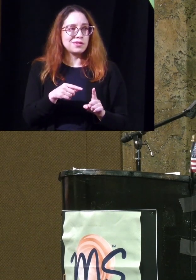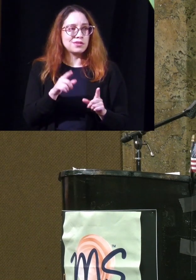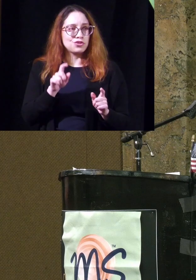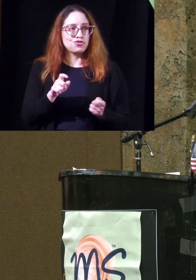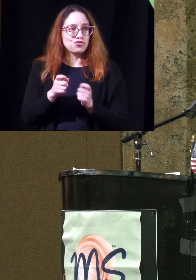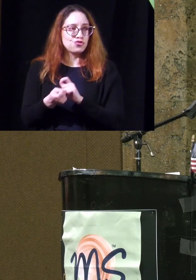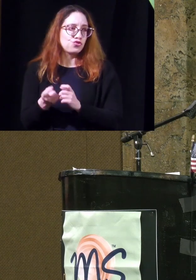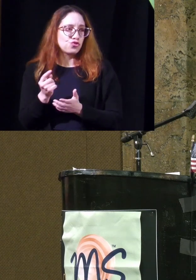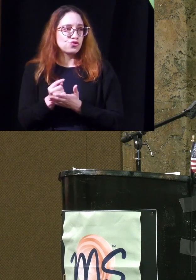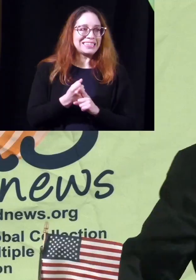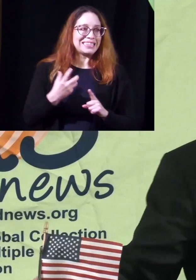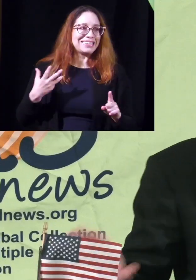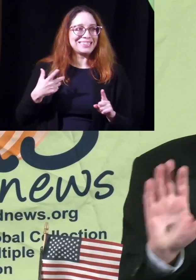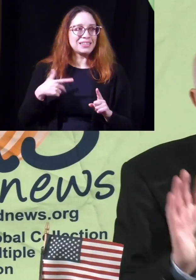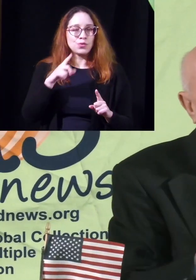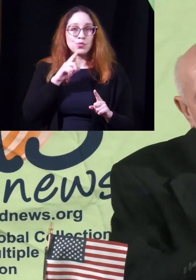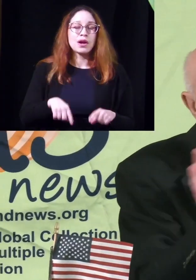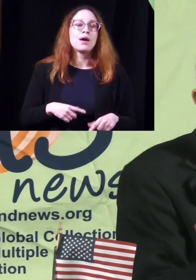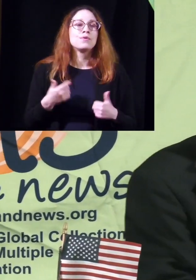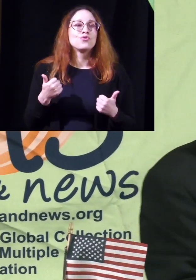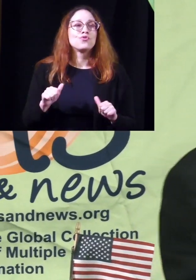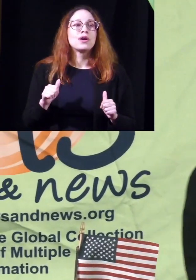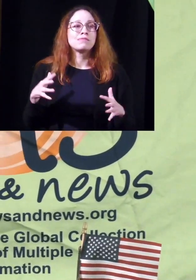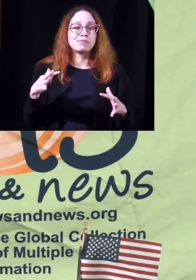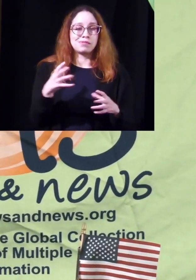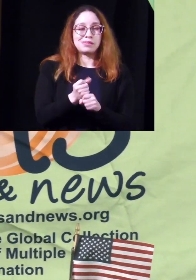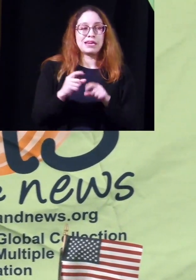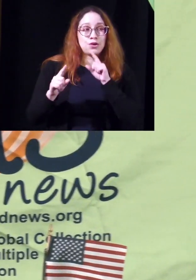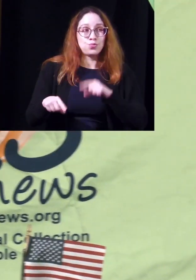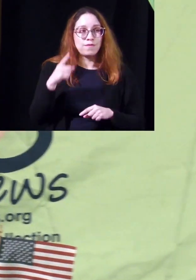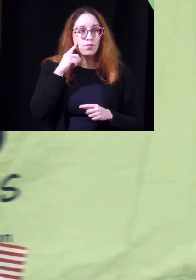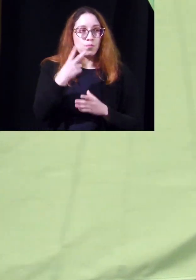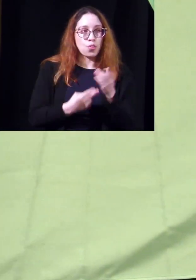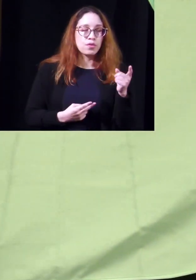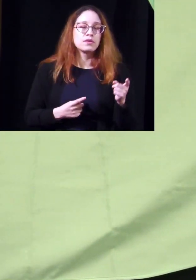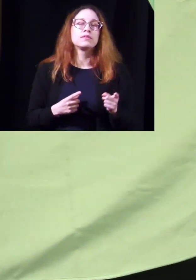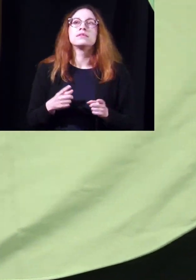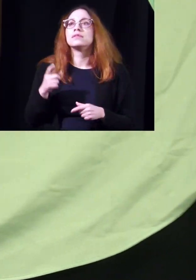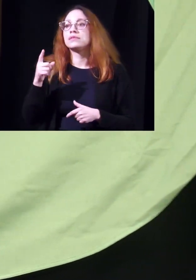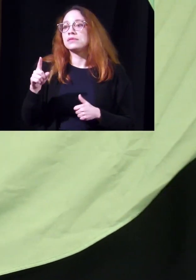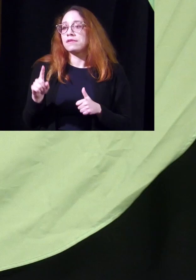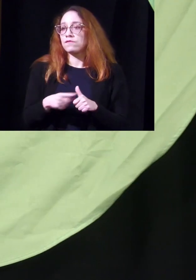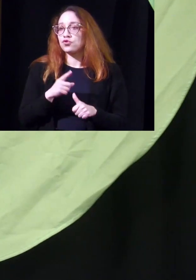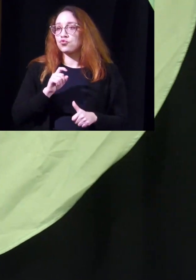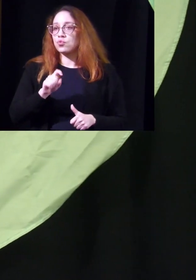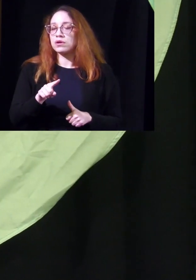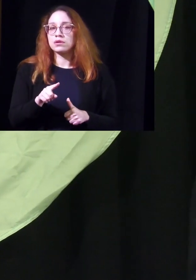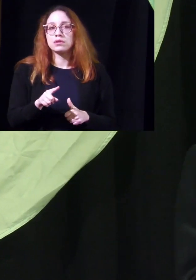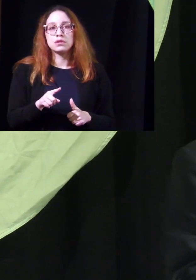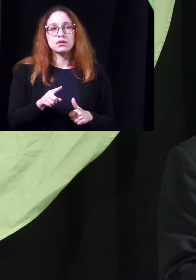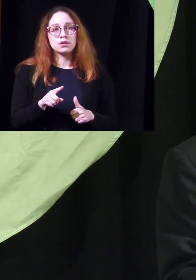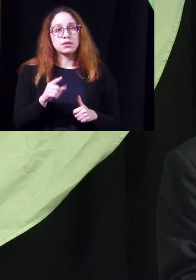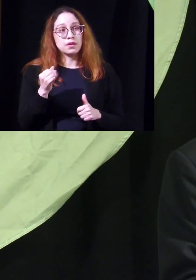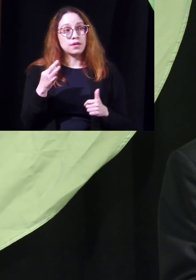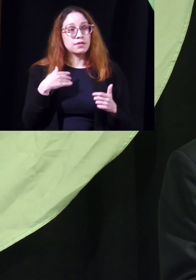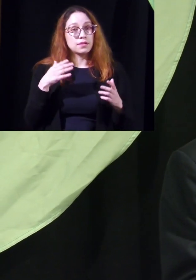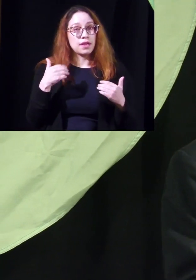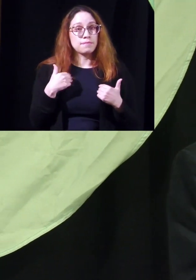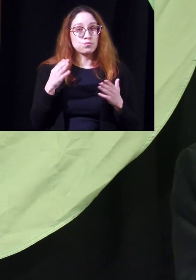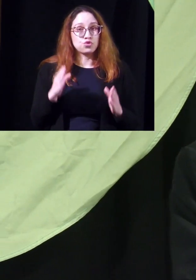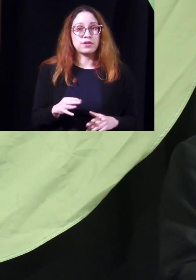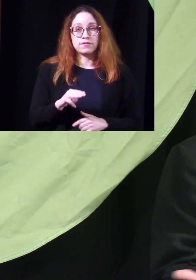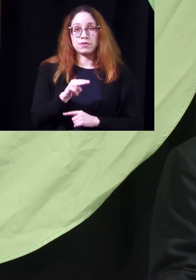change treatment or not? I'm going to summarize the answer to both of them. And so the first question is, really, if someone has